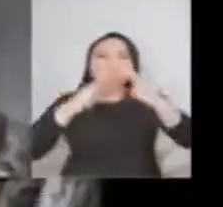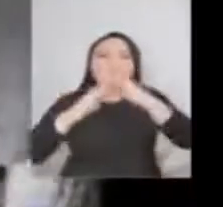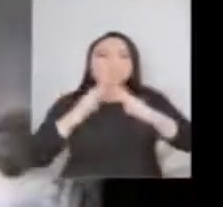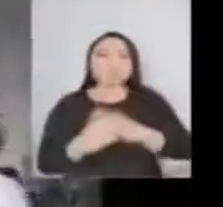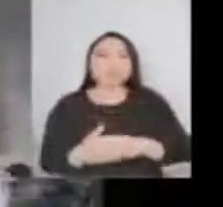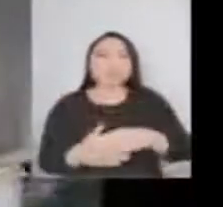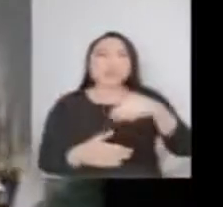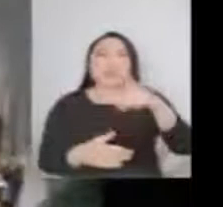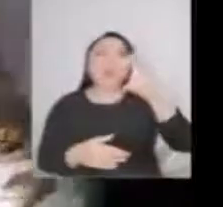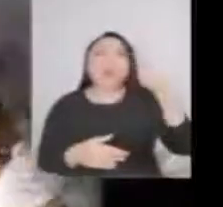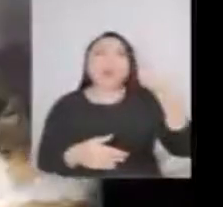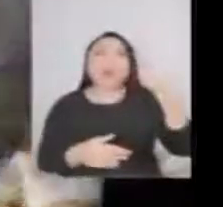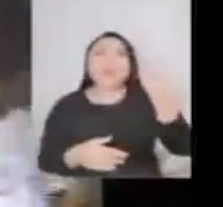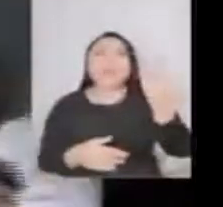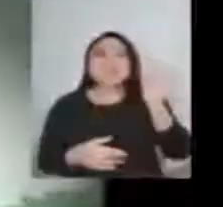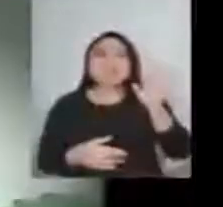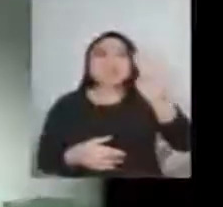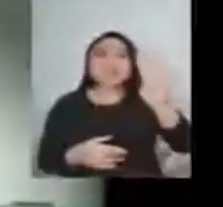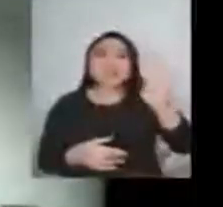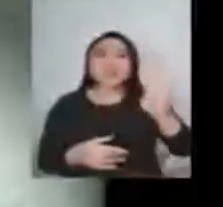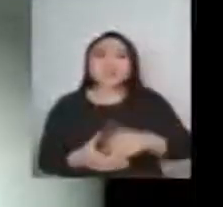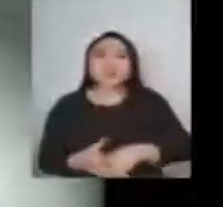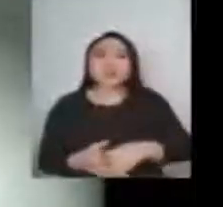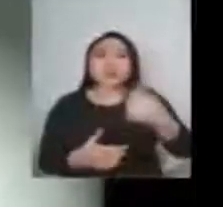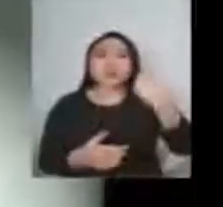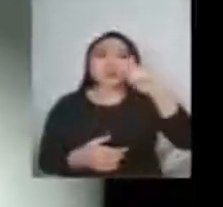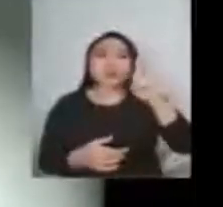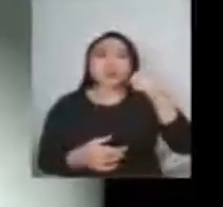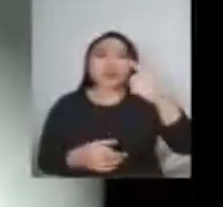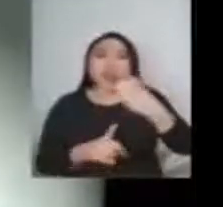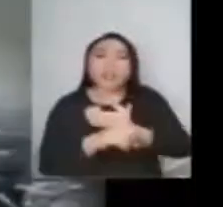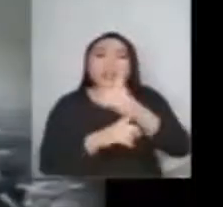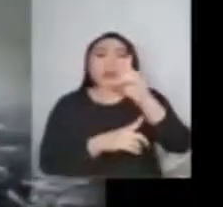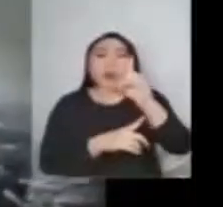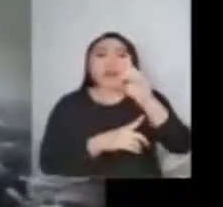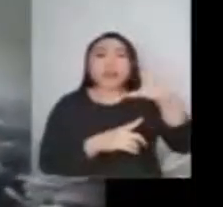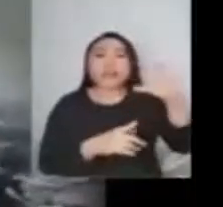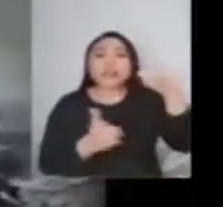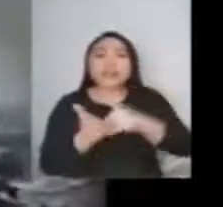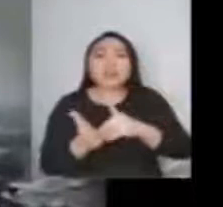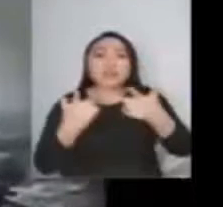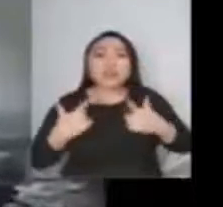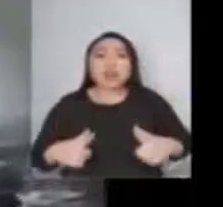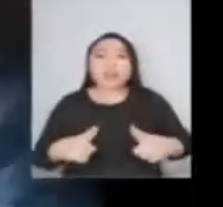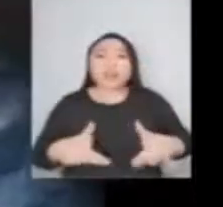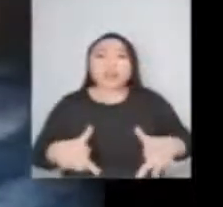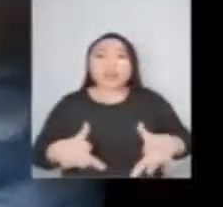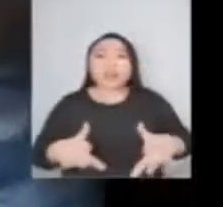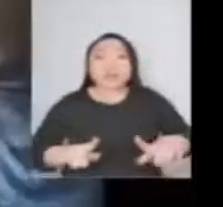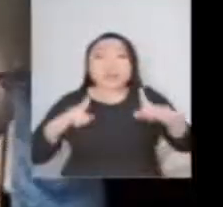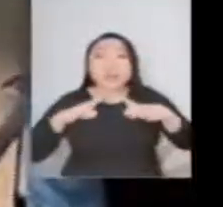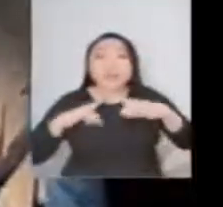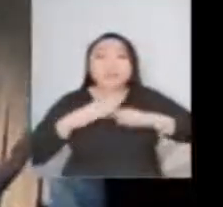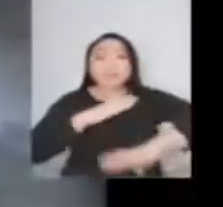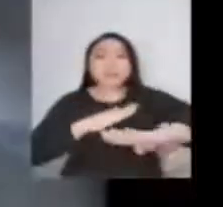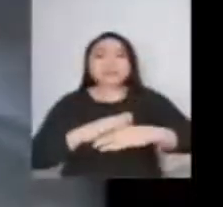aims to address the lingering discrimination that Filipino women continue to suffer by prohibiting discrimination against